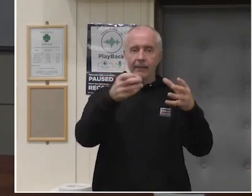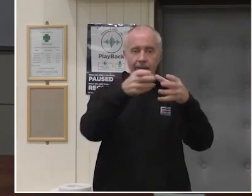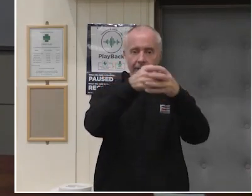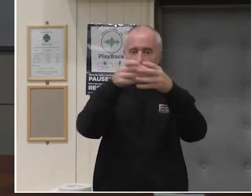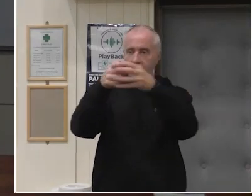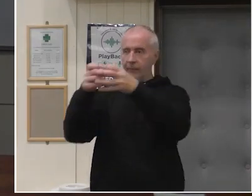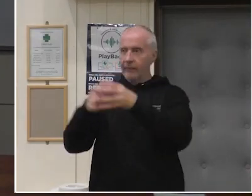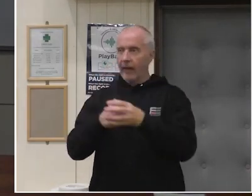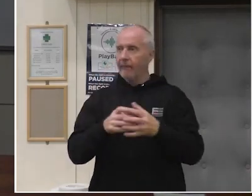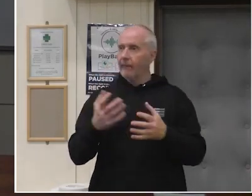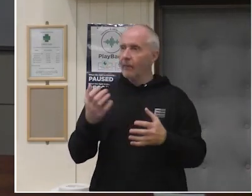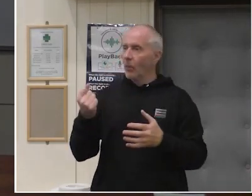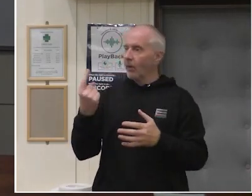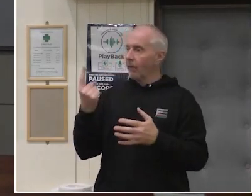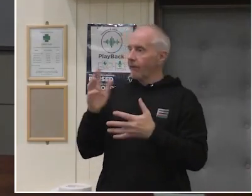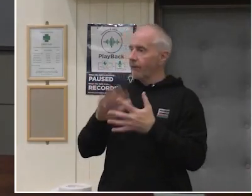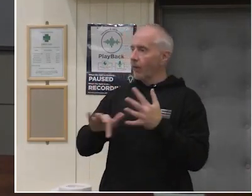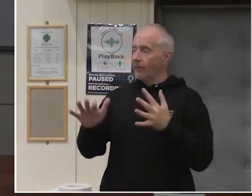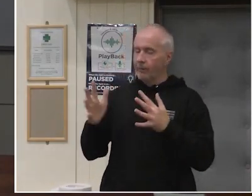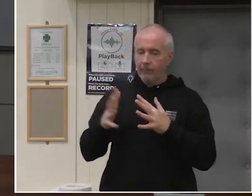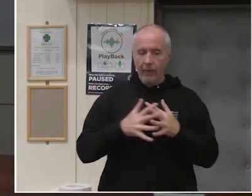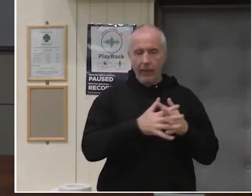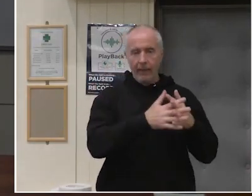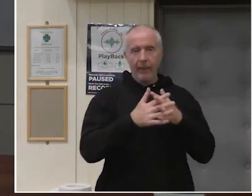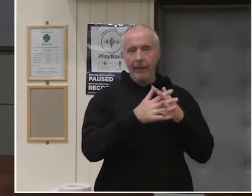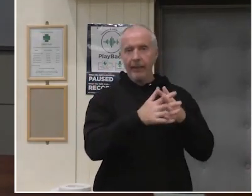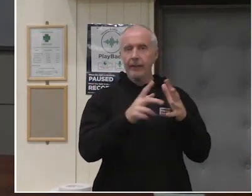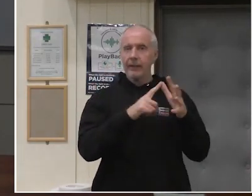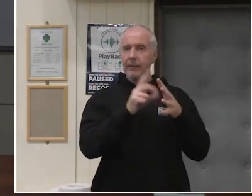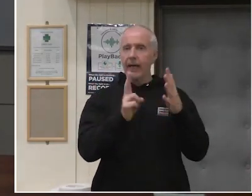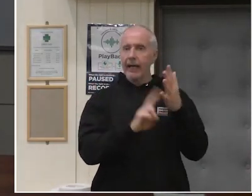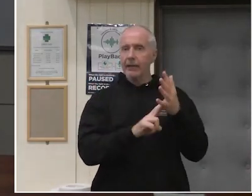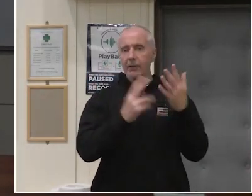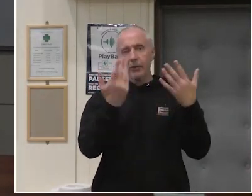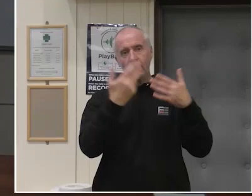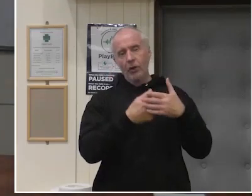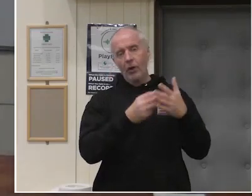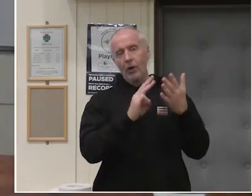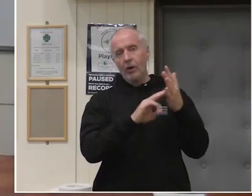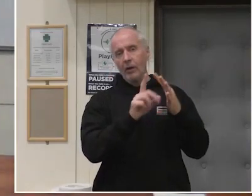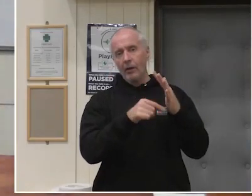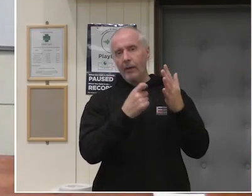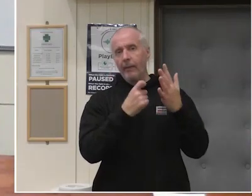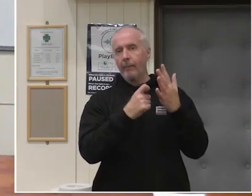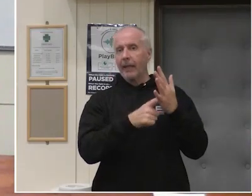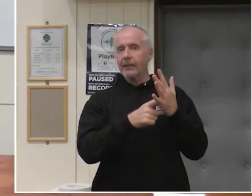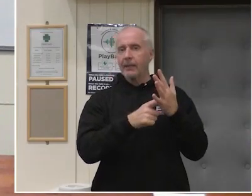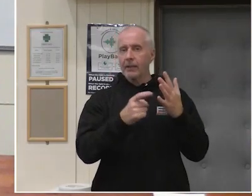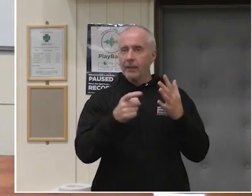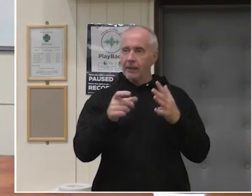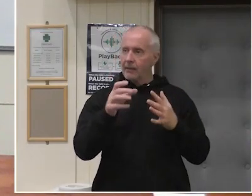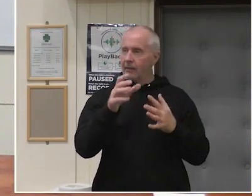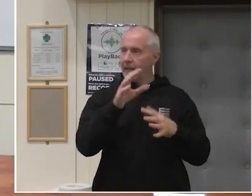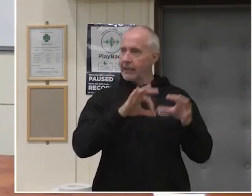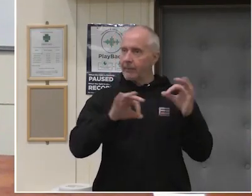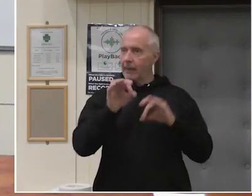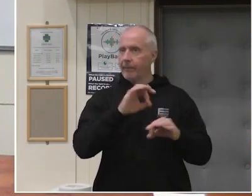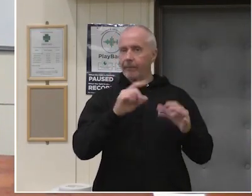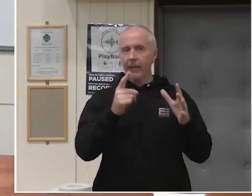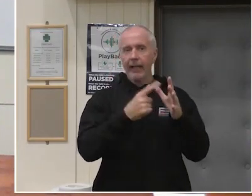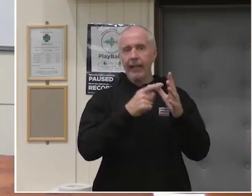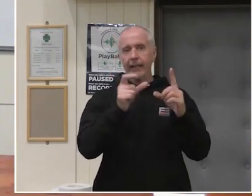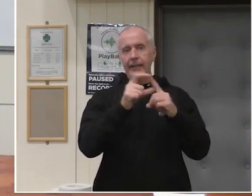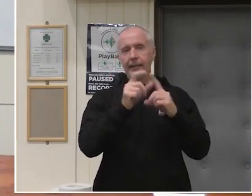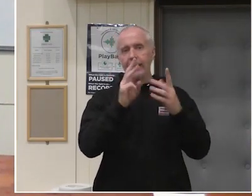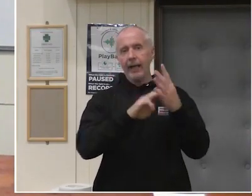American collaborator, which is called Axion Dark Matter Experiment, or ADMX. I will be referring to them as ADMX